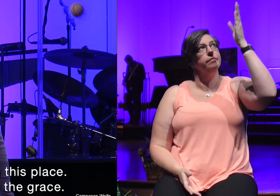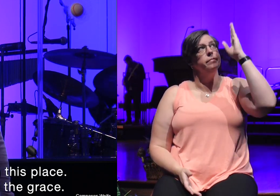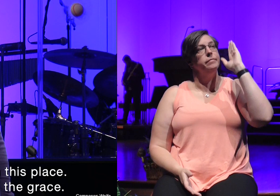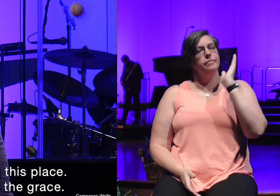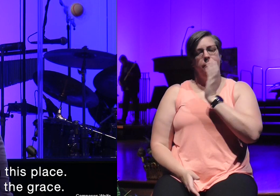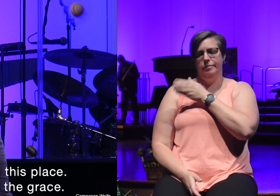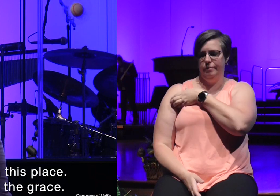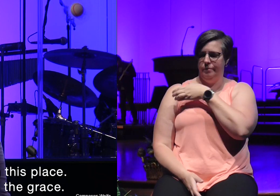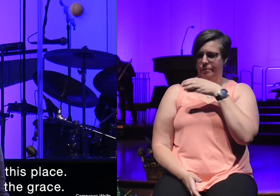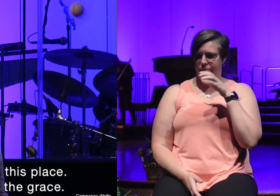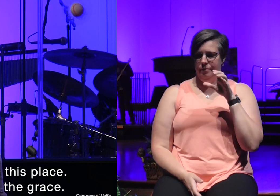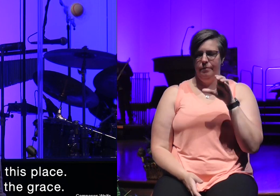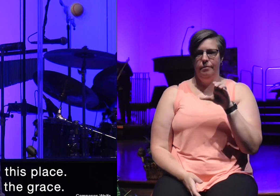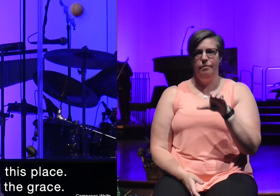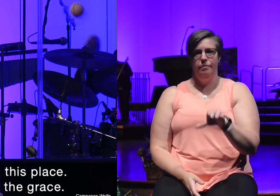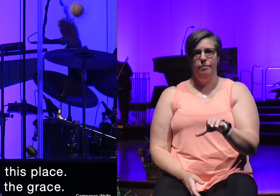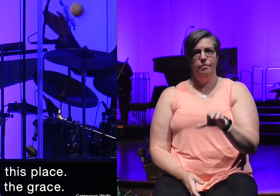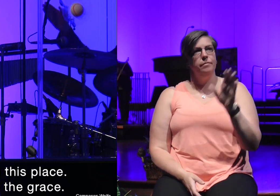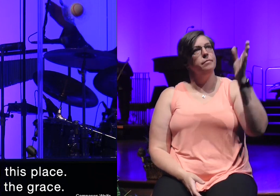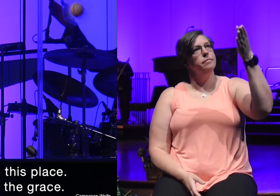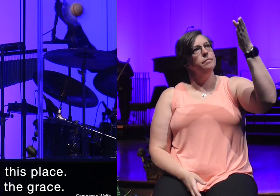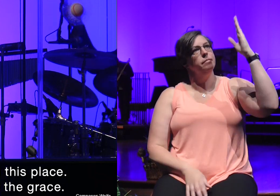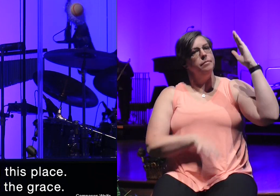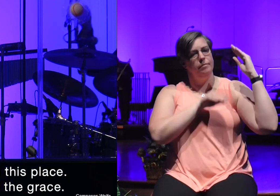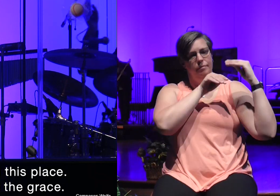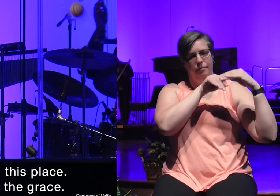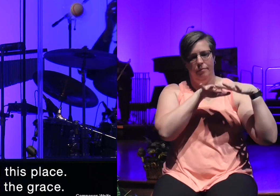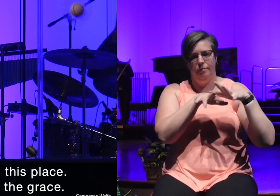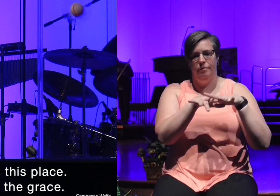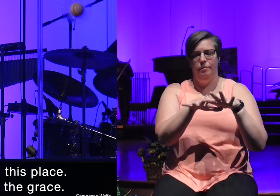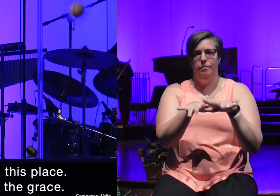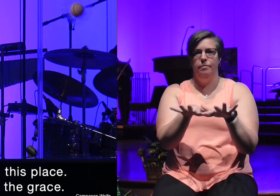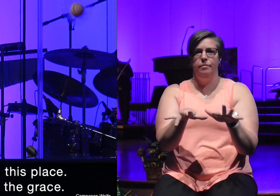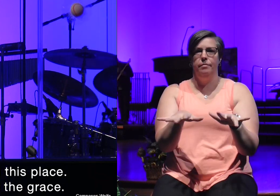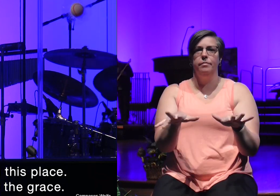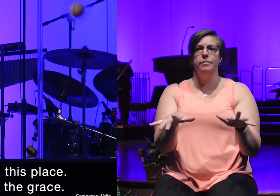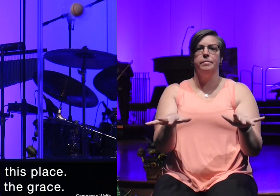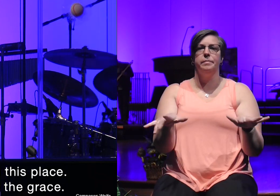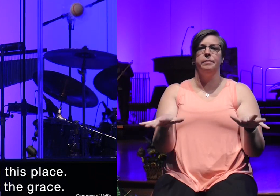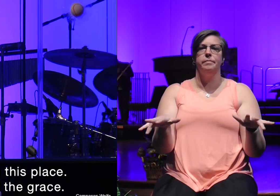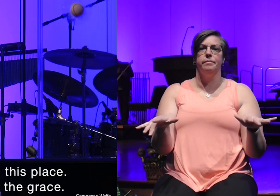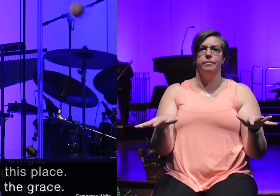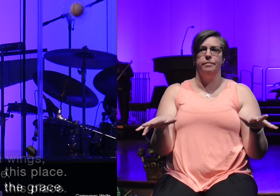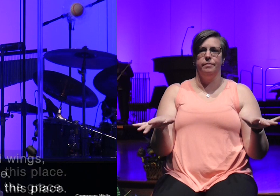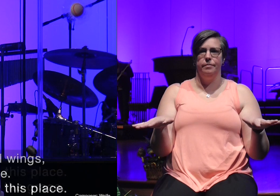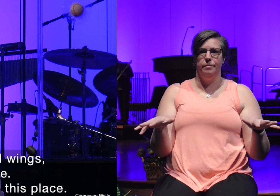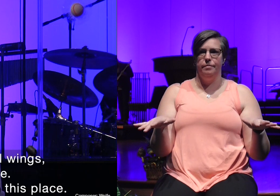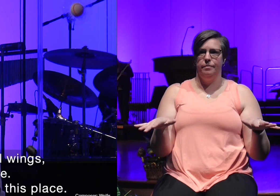feel the mighty power and the grace.